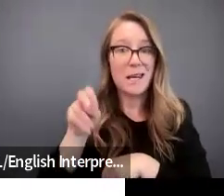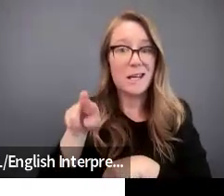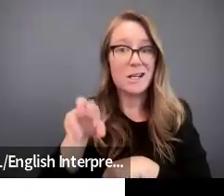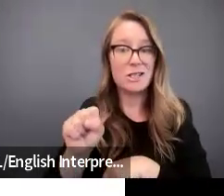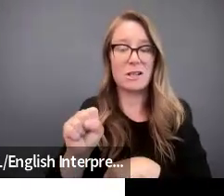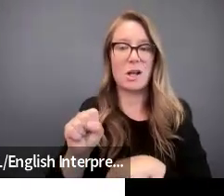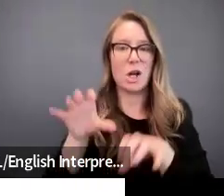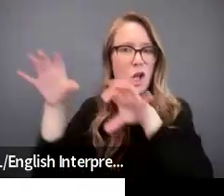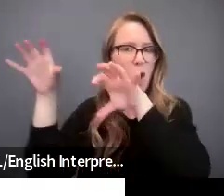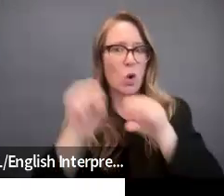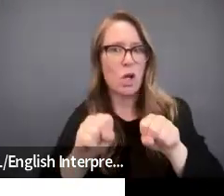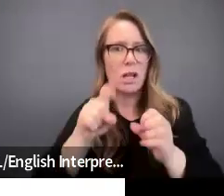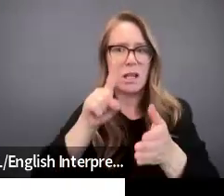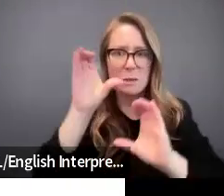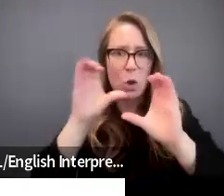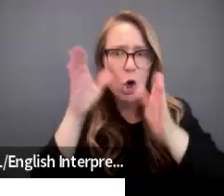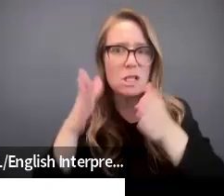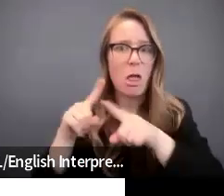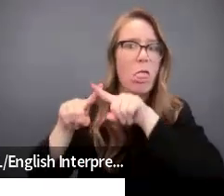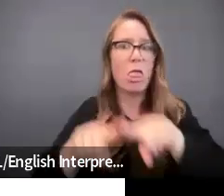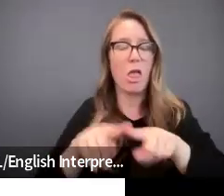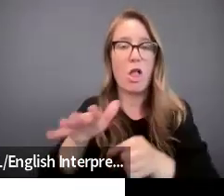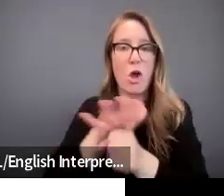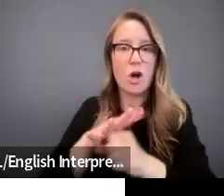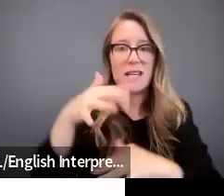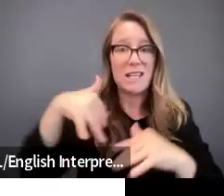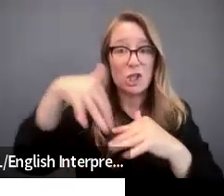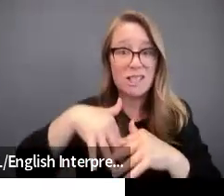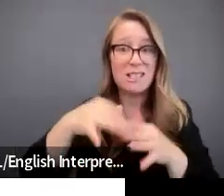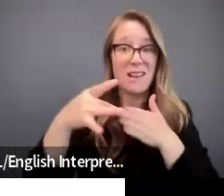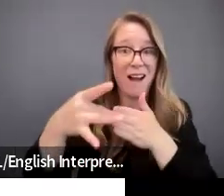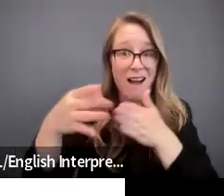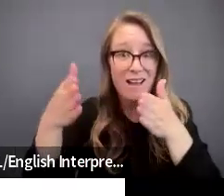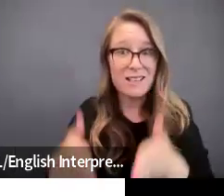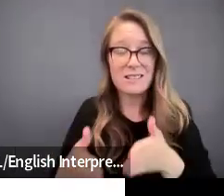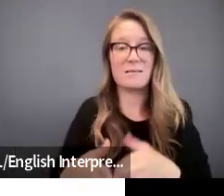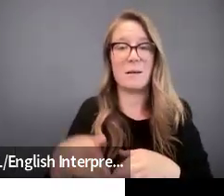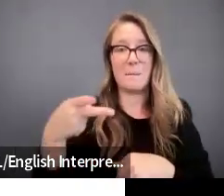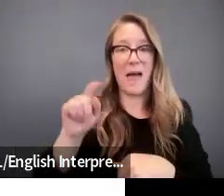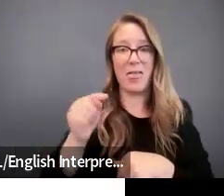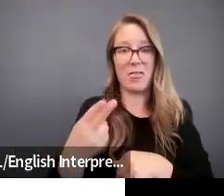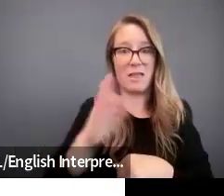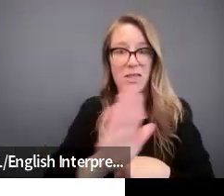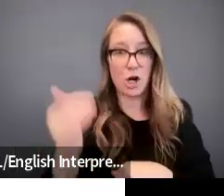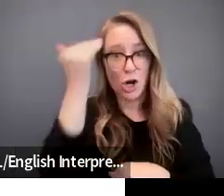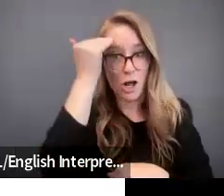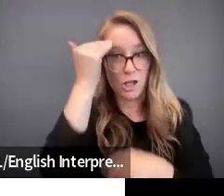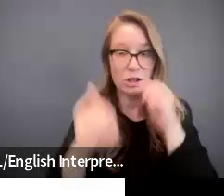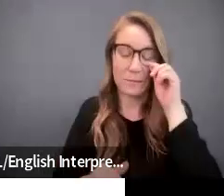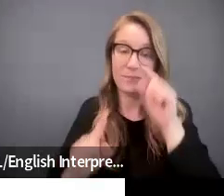colonial explorers relied on the local indigenous guides and path knowledge.